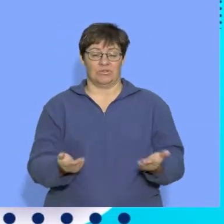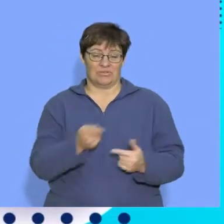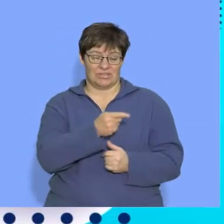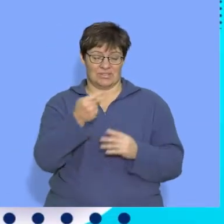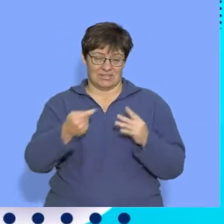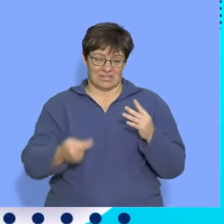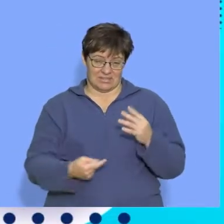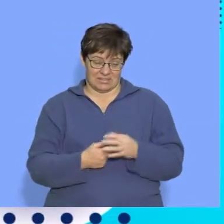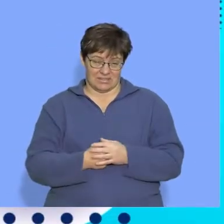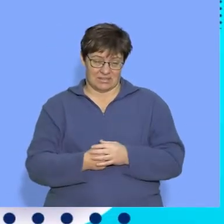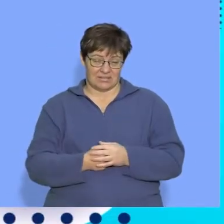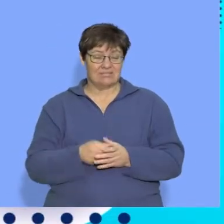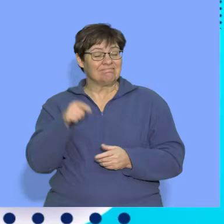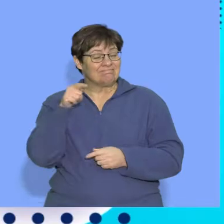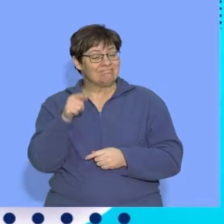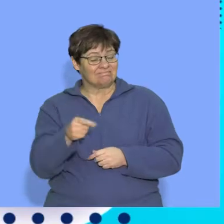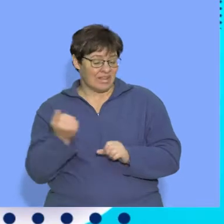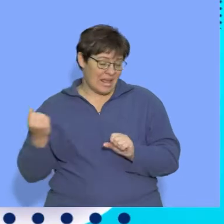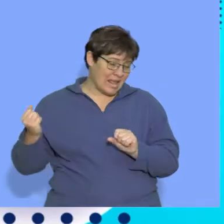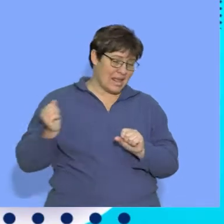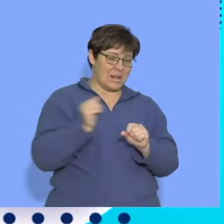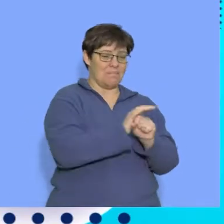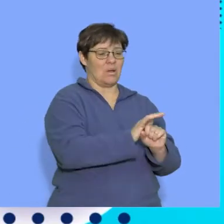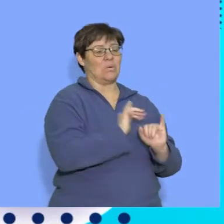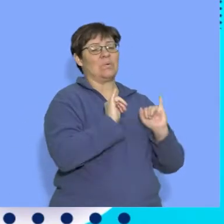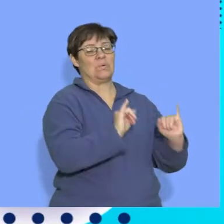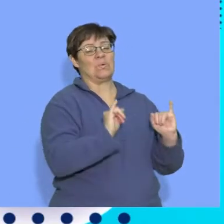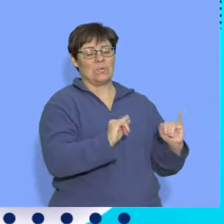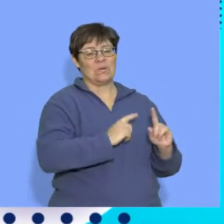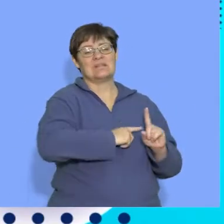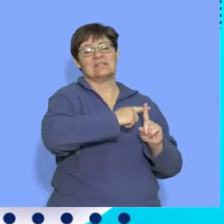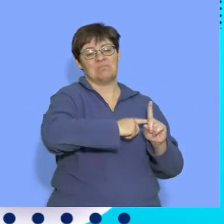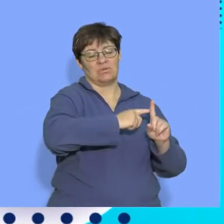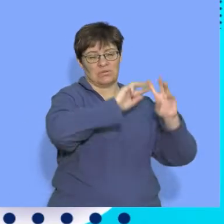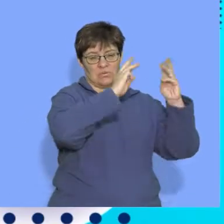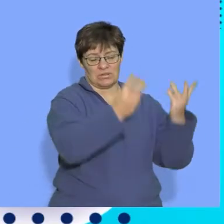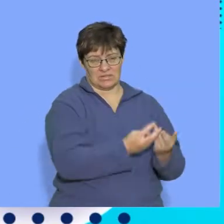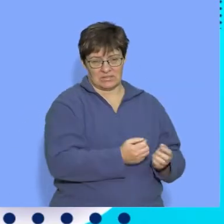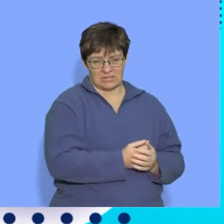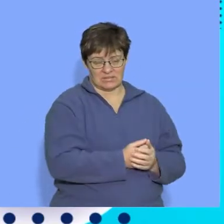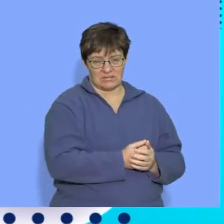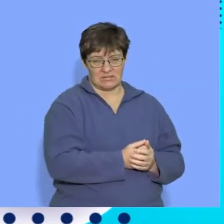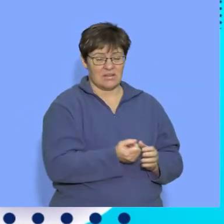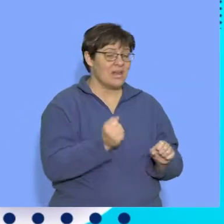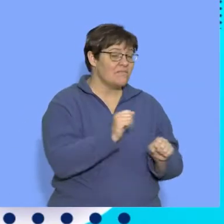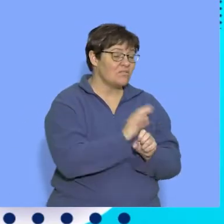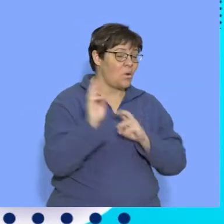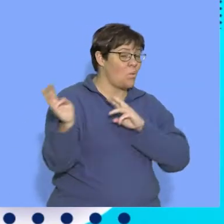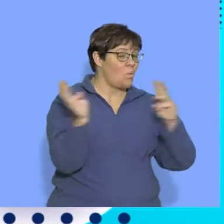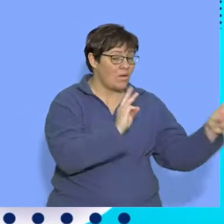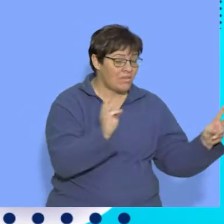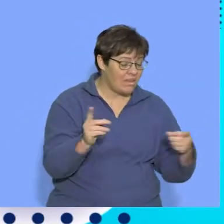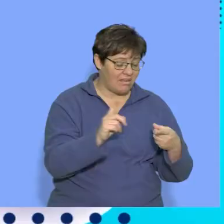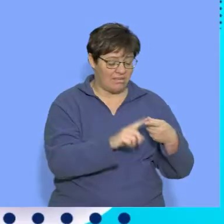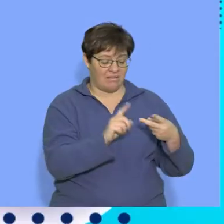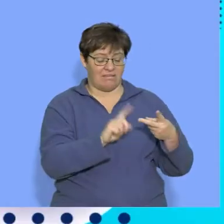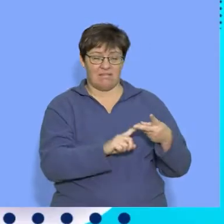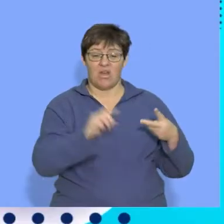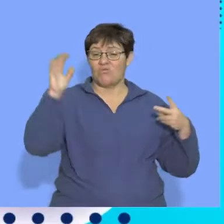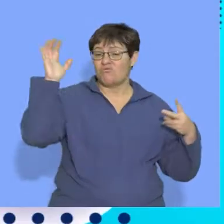has significantly impacted the average temperatures on Earth. And this has affected our weather patterns, our